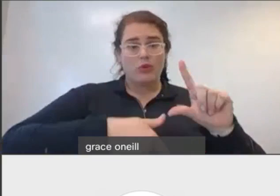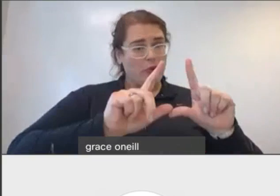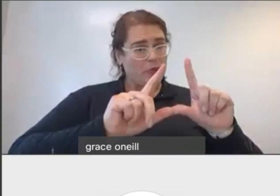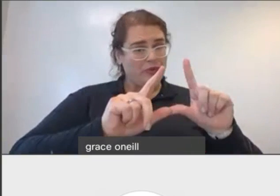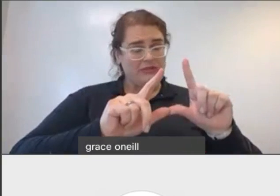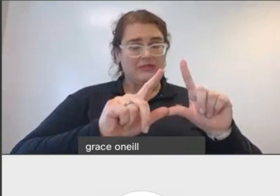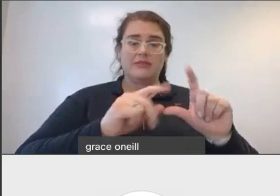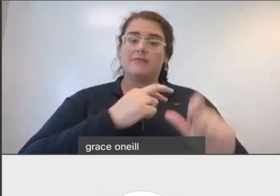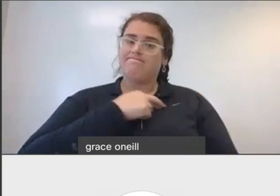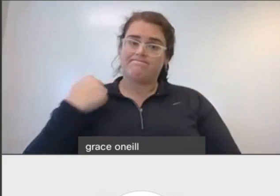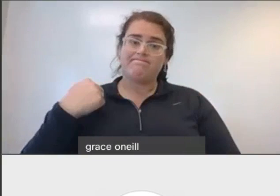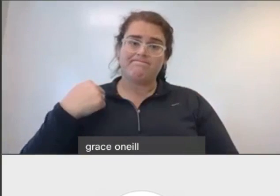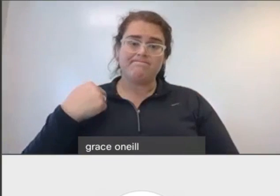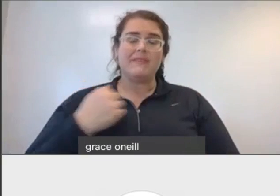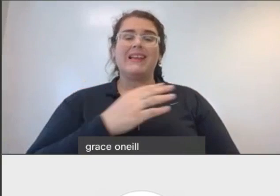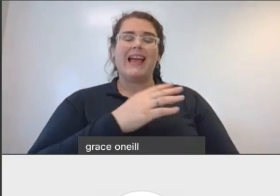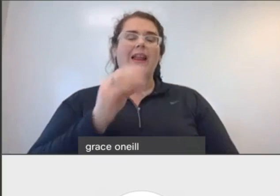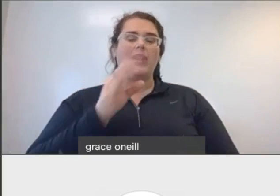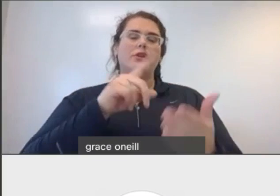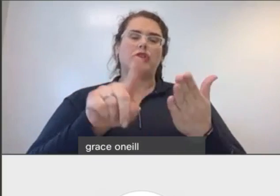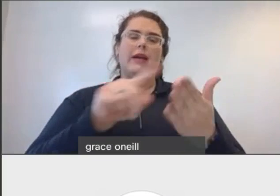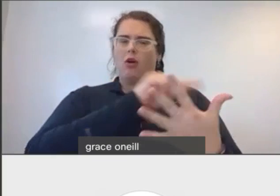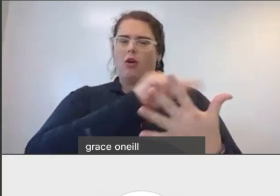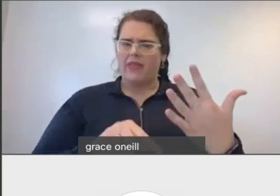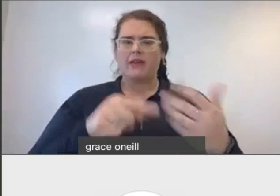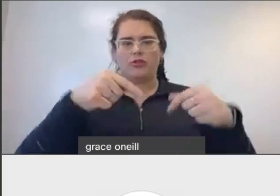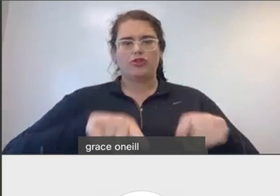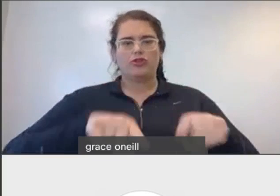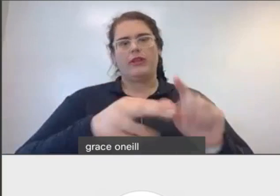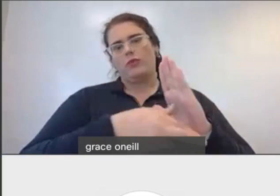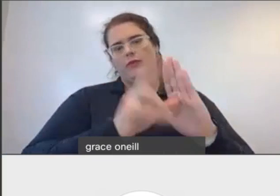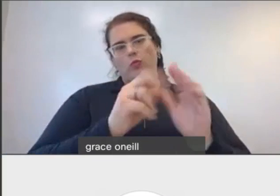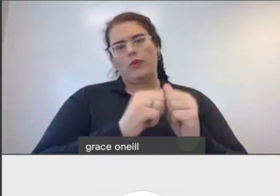kinds of things are also checked during our reviews.